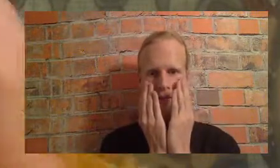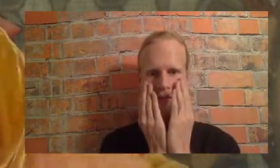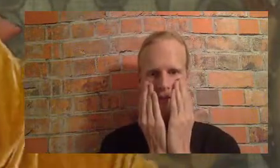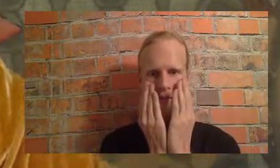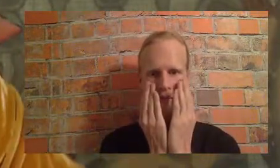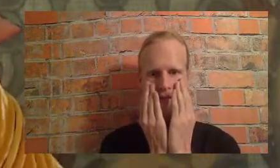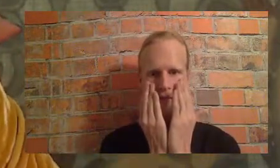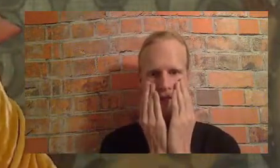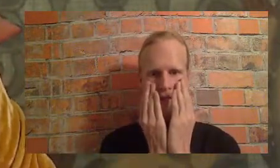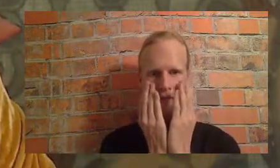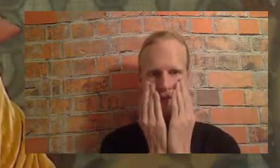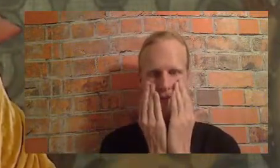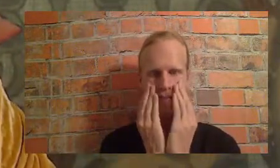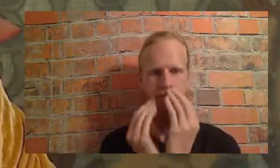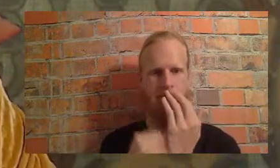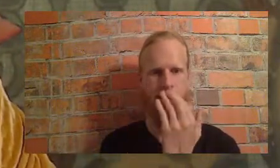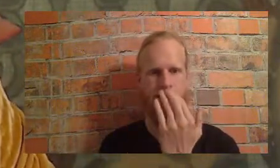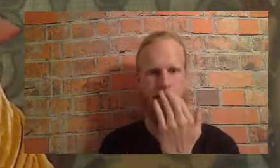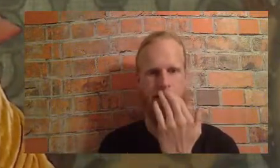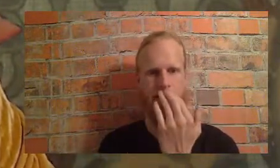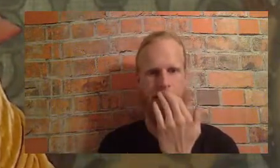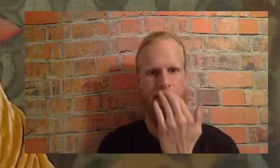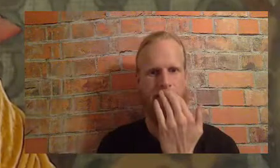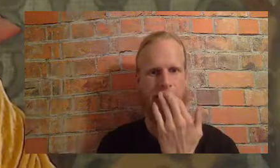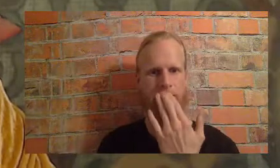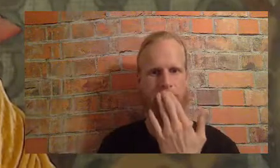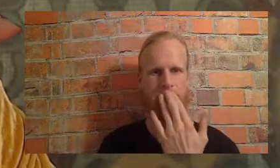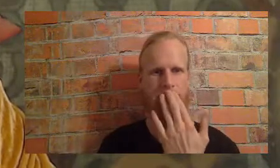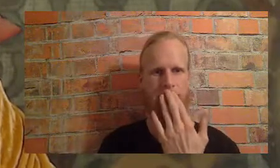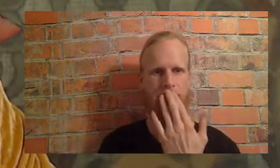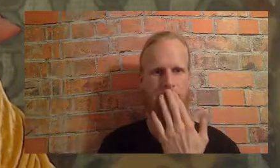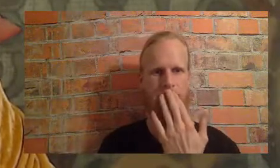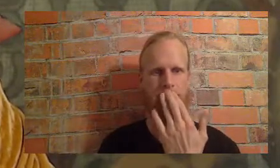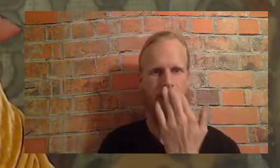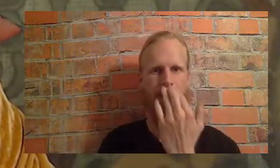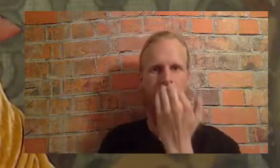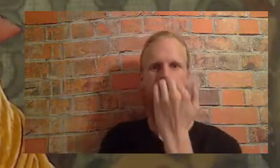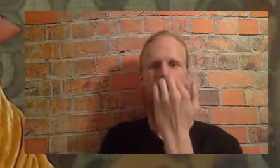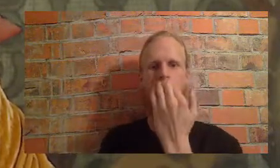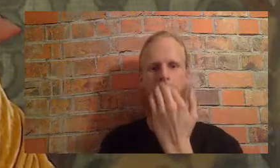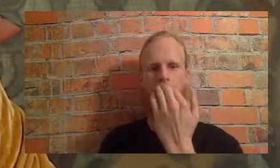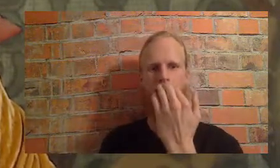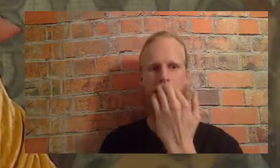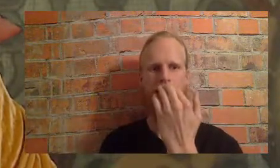Tapping under the nose. Part of me does not want to accept this issue.